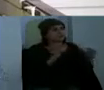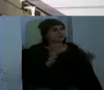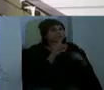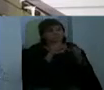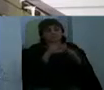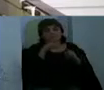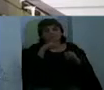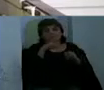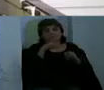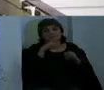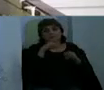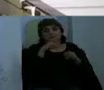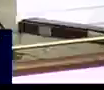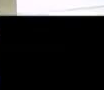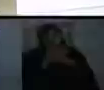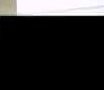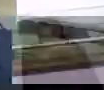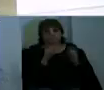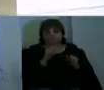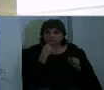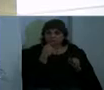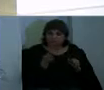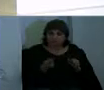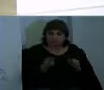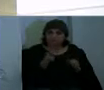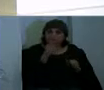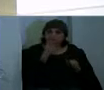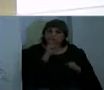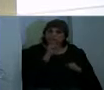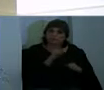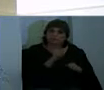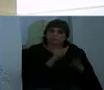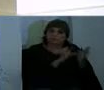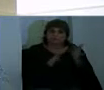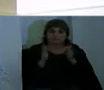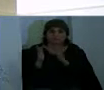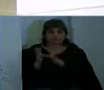in trouble. I'm trying to tell you, who is Jesus?